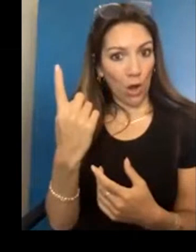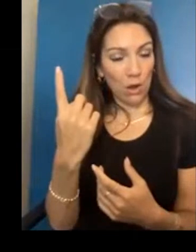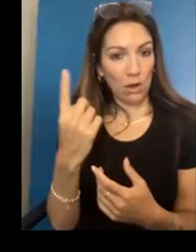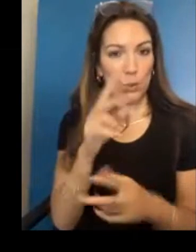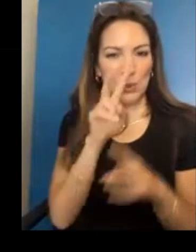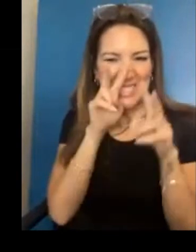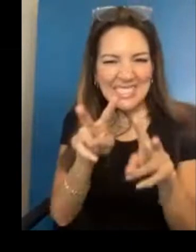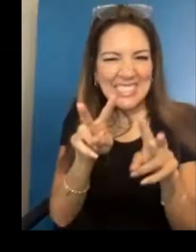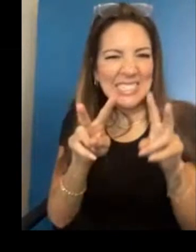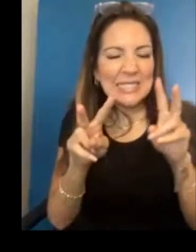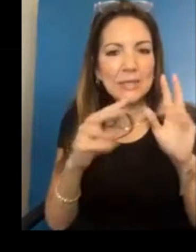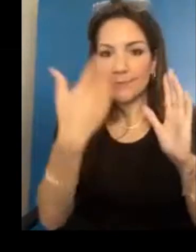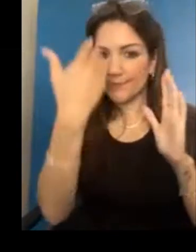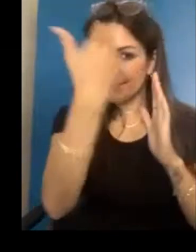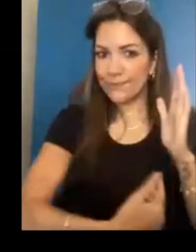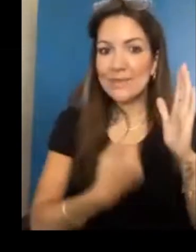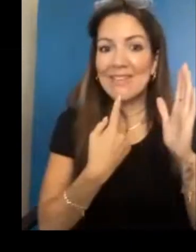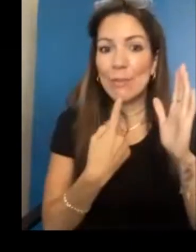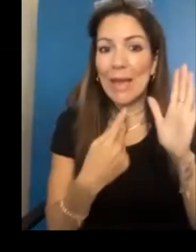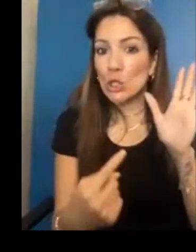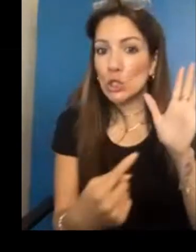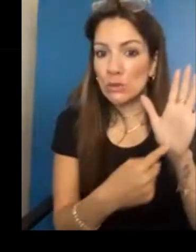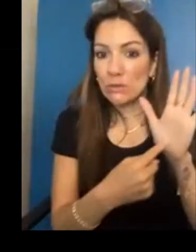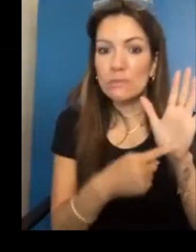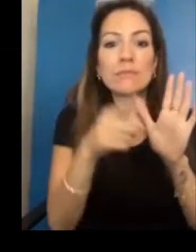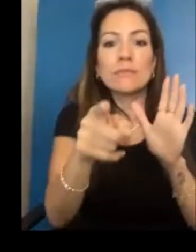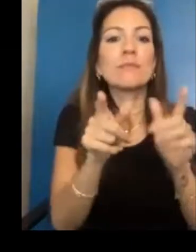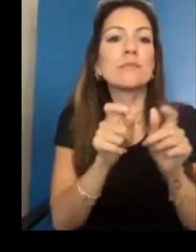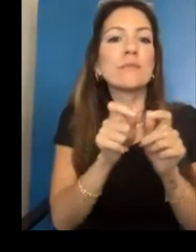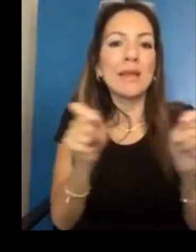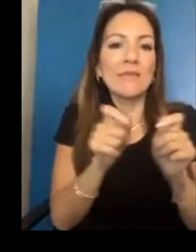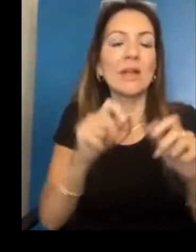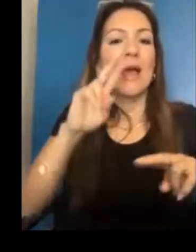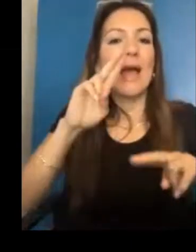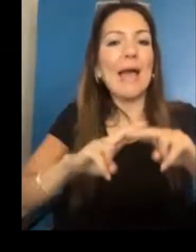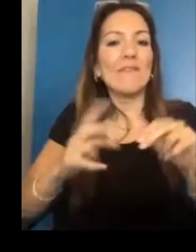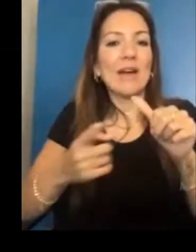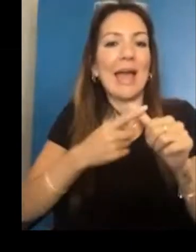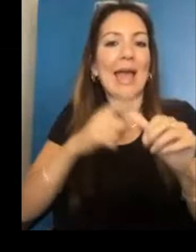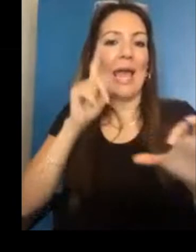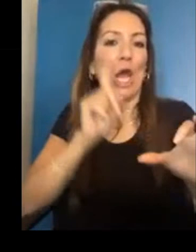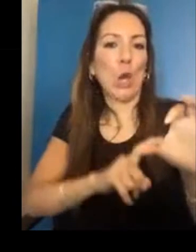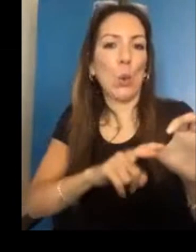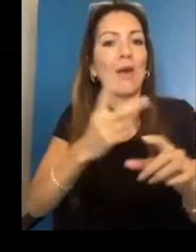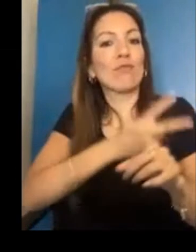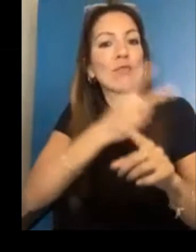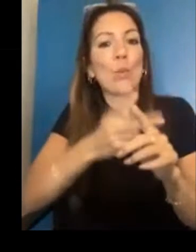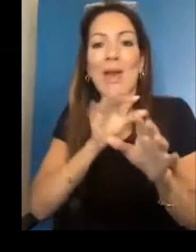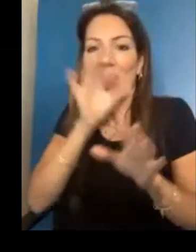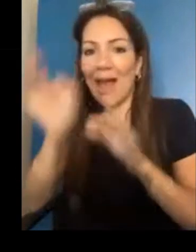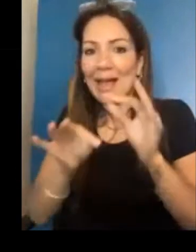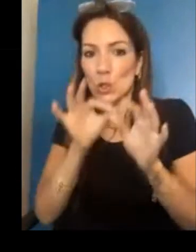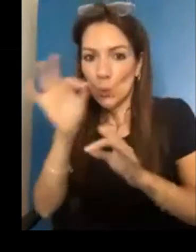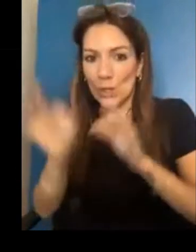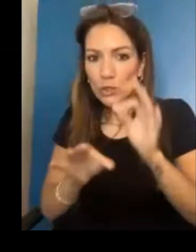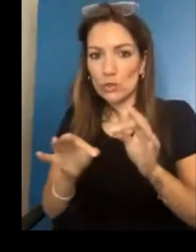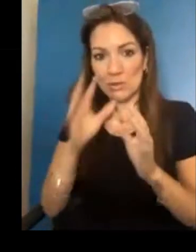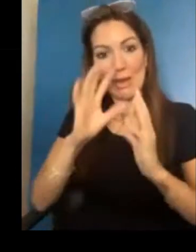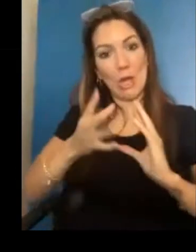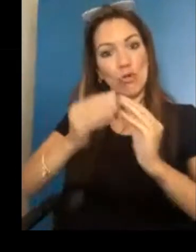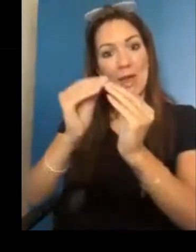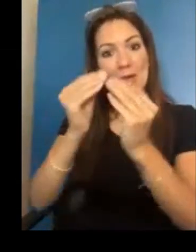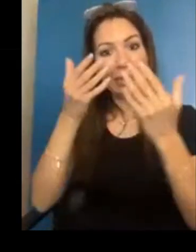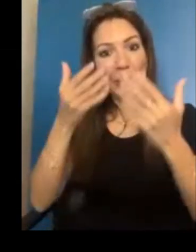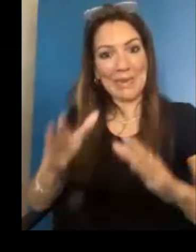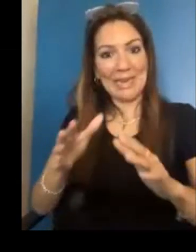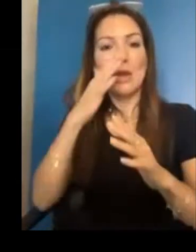this slide, which is a flyer, a letter, and an FAQ, frequently asked questions document that we have produced to